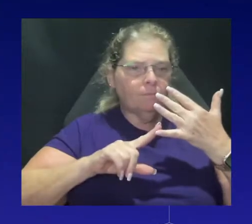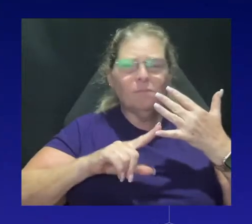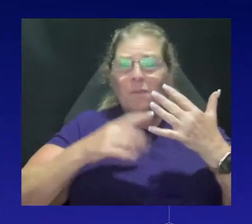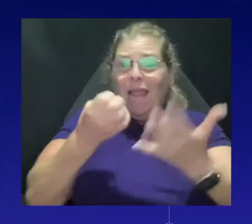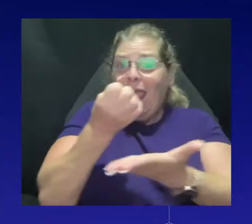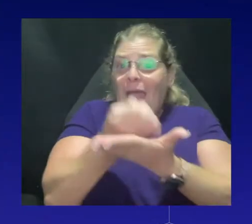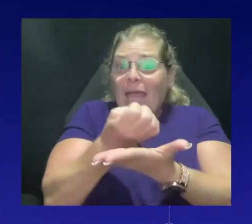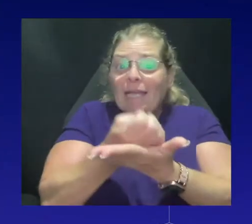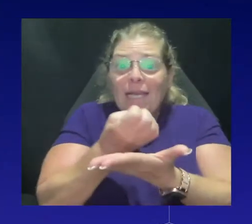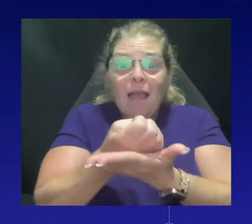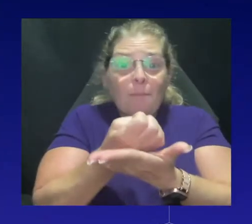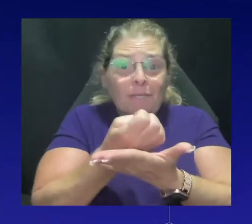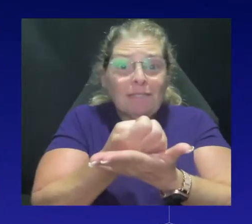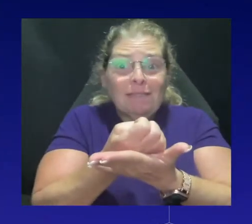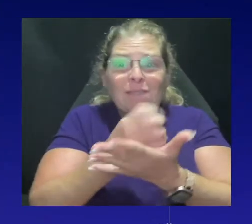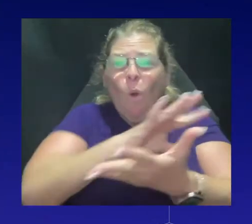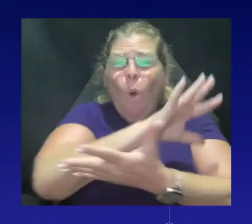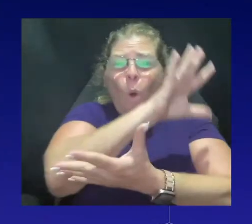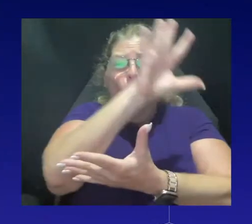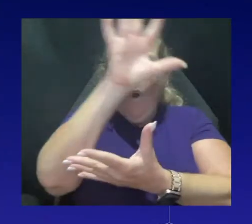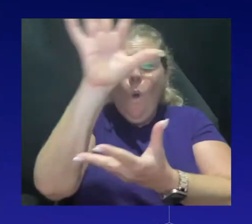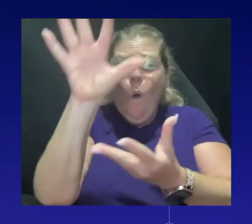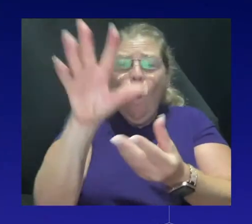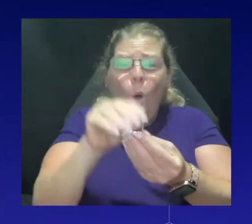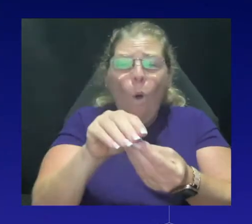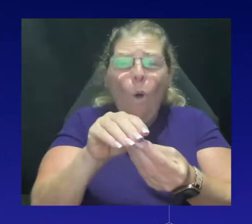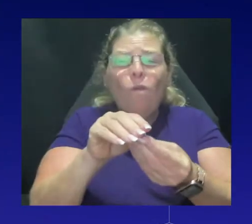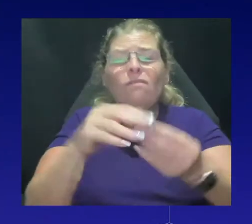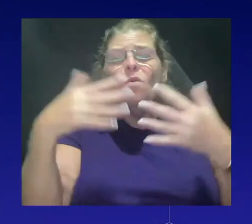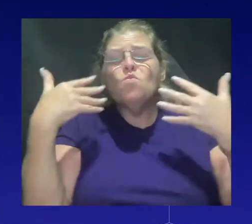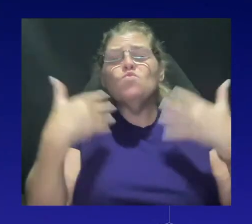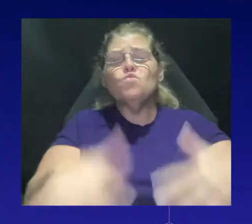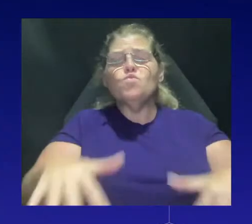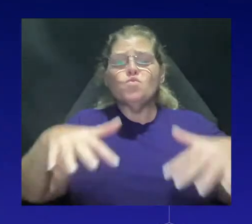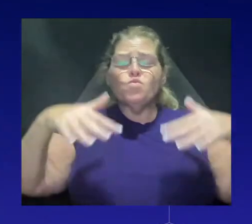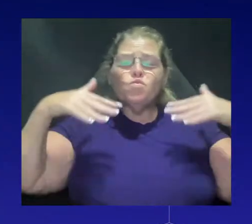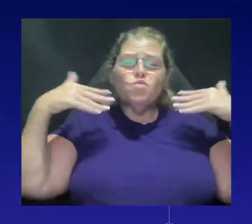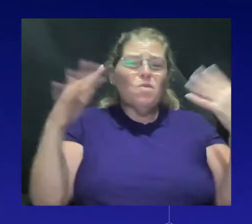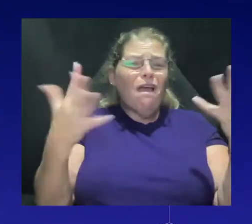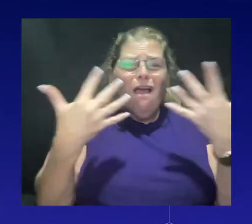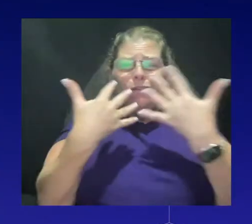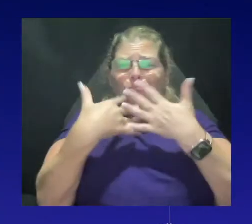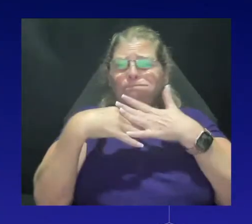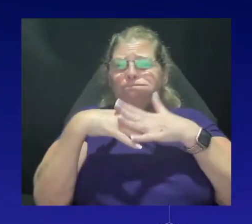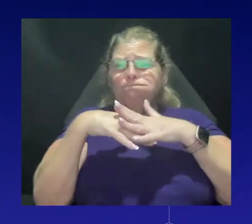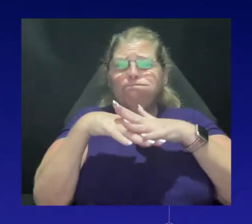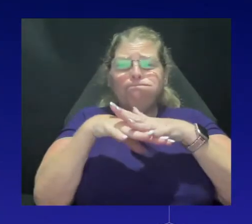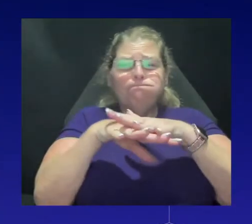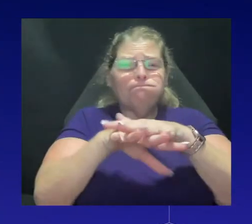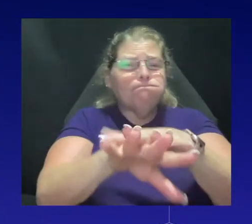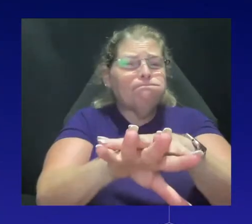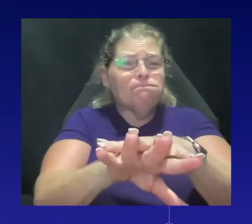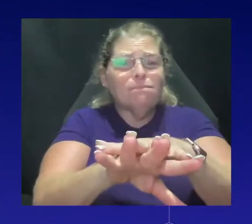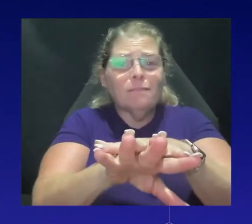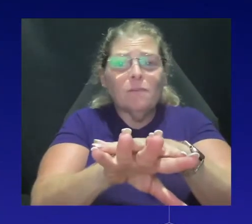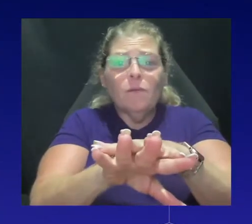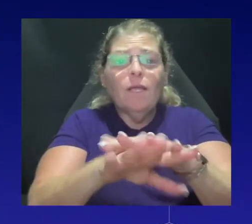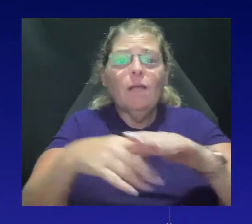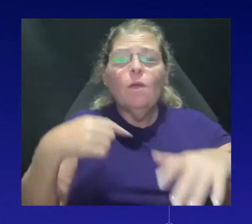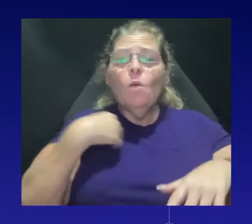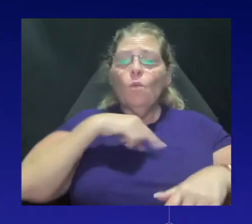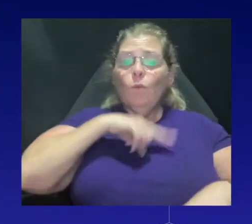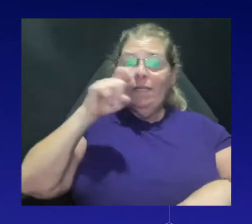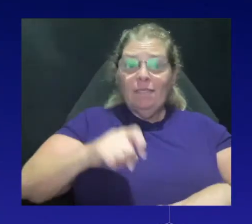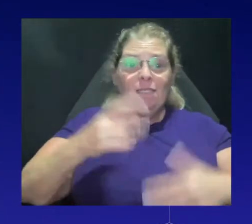economics, all of that. All of that is all interconnected. And what we need is to have the